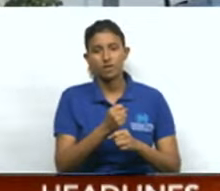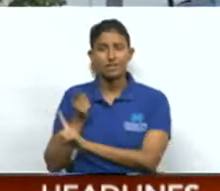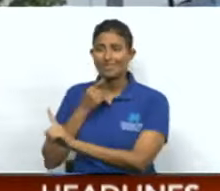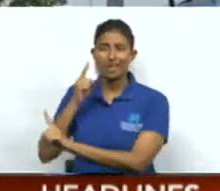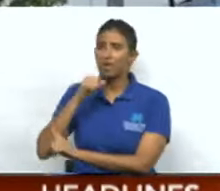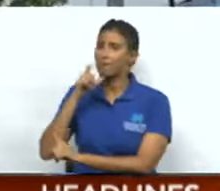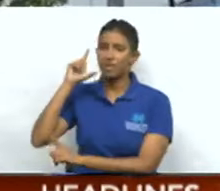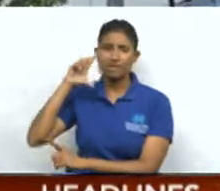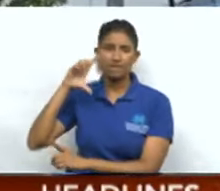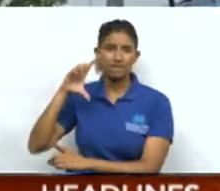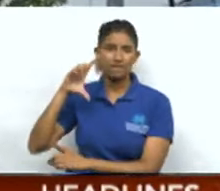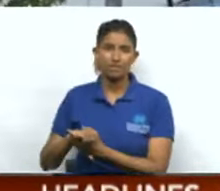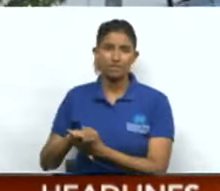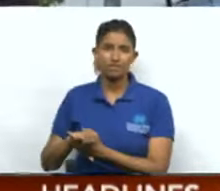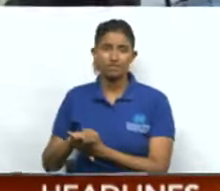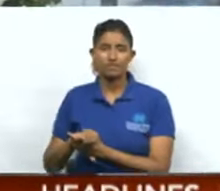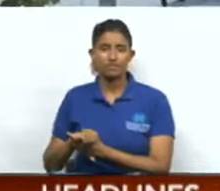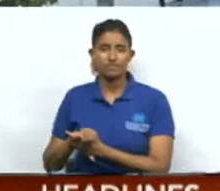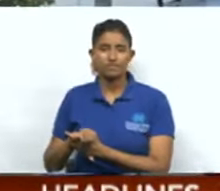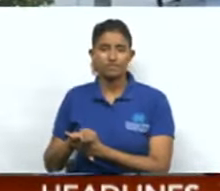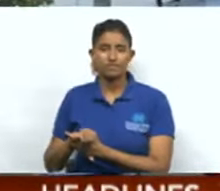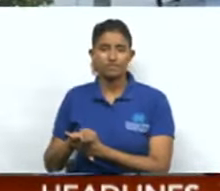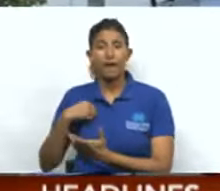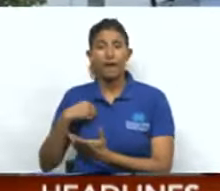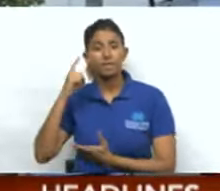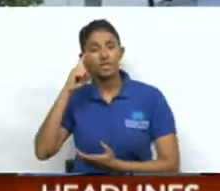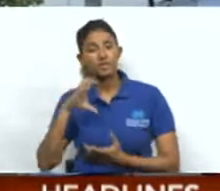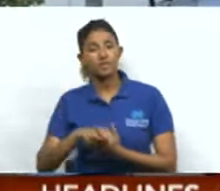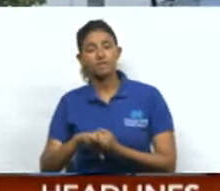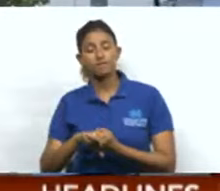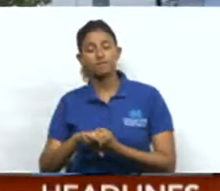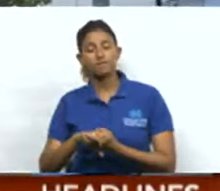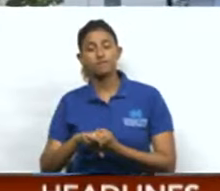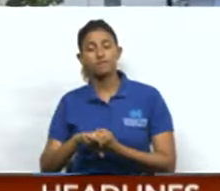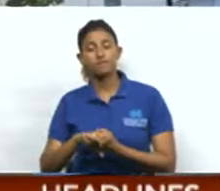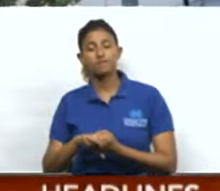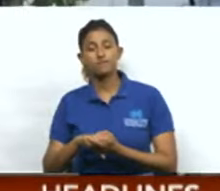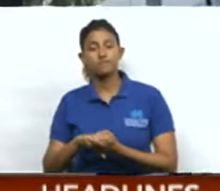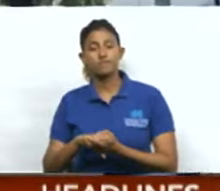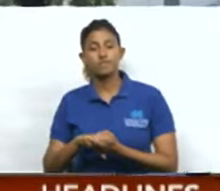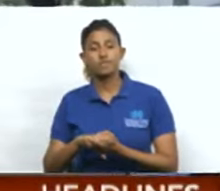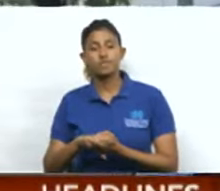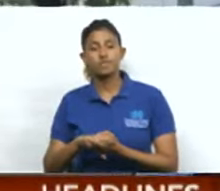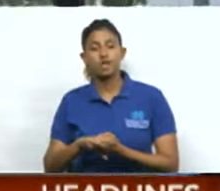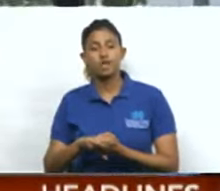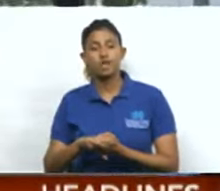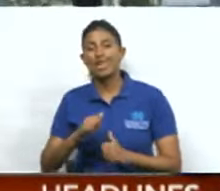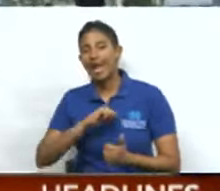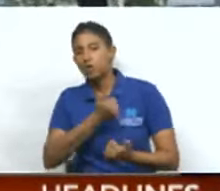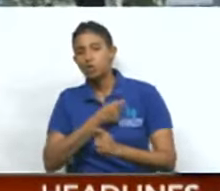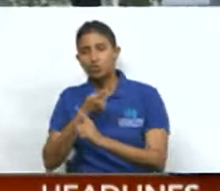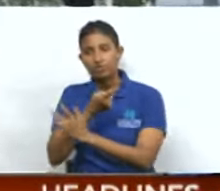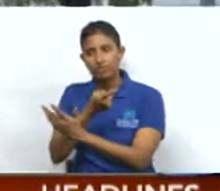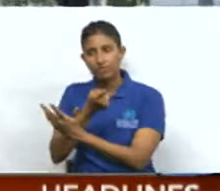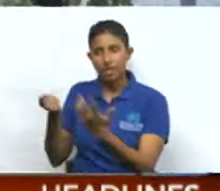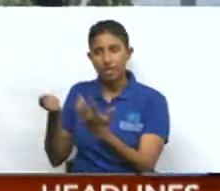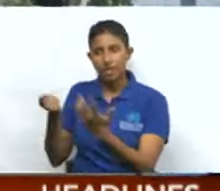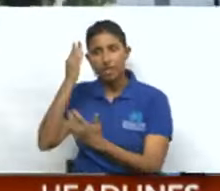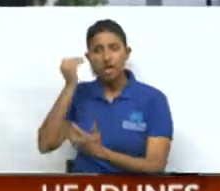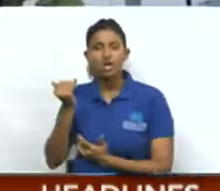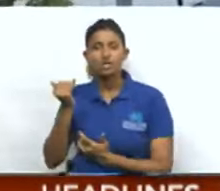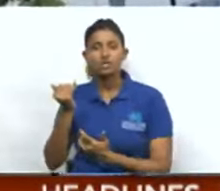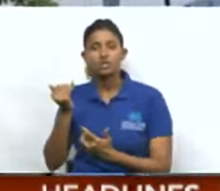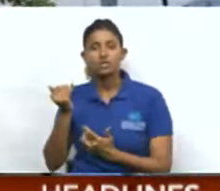I believe it's the mindset of the people, because the good book tells you that man become lovers of themselves and they don't have